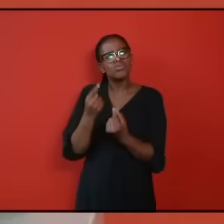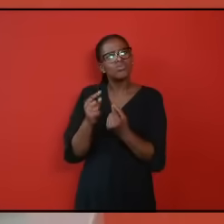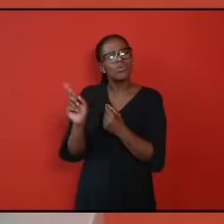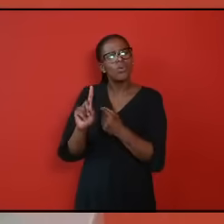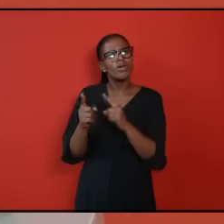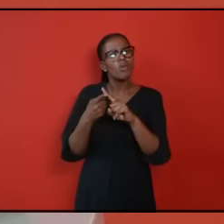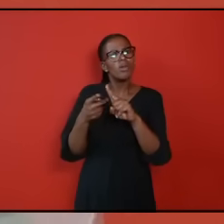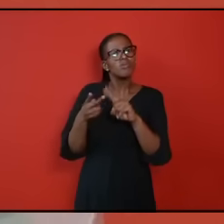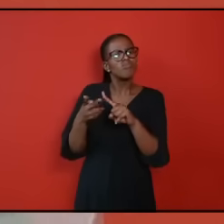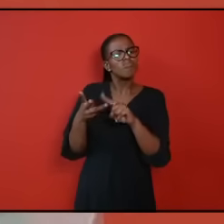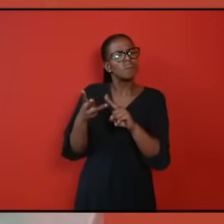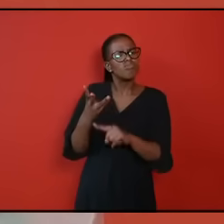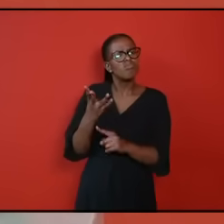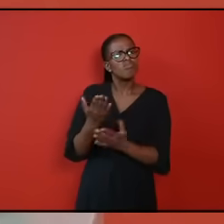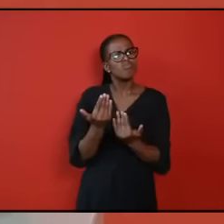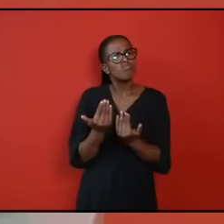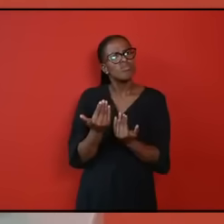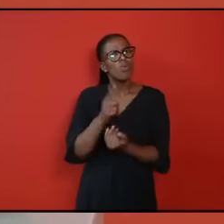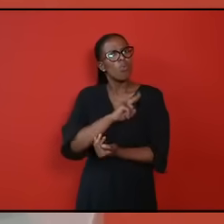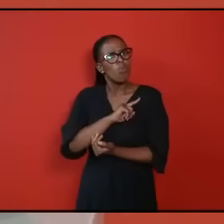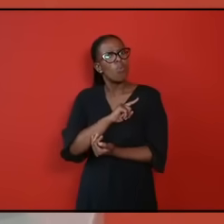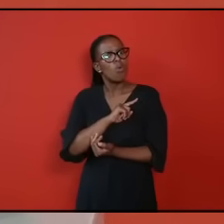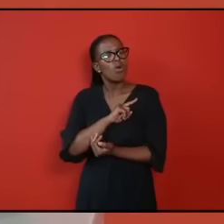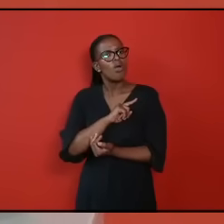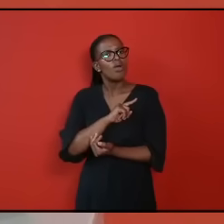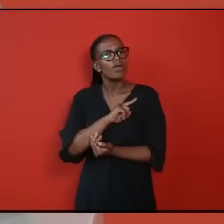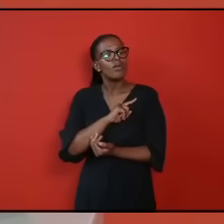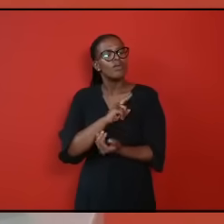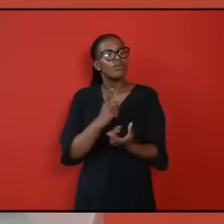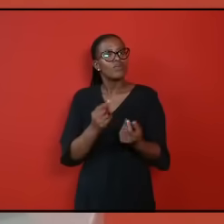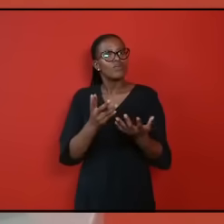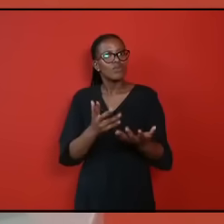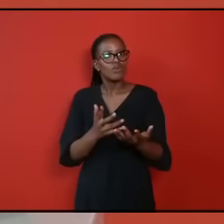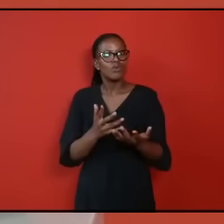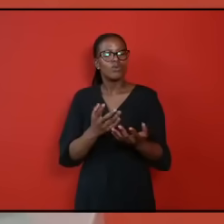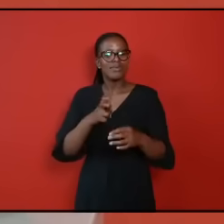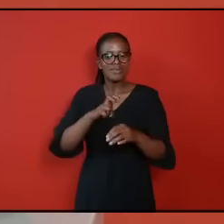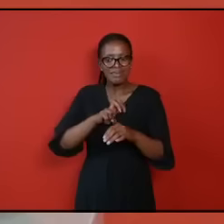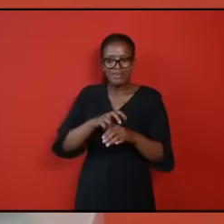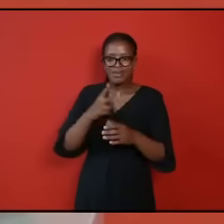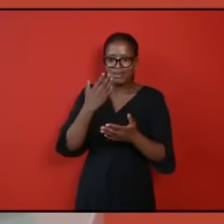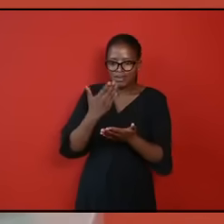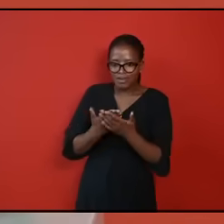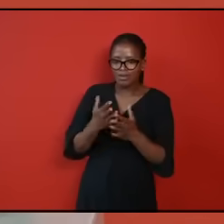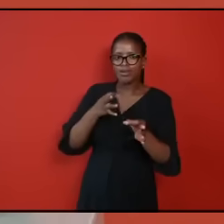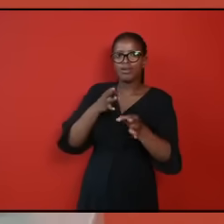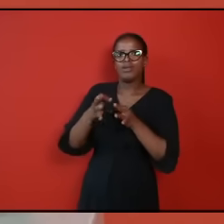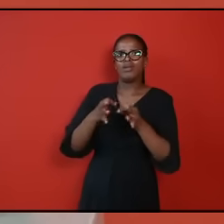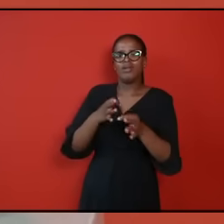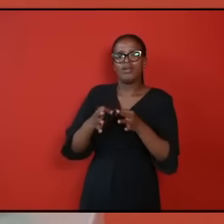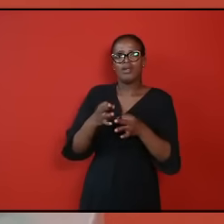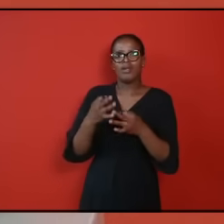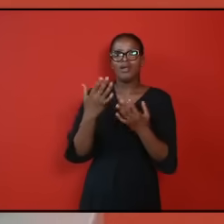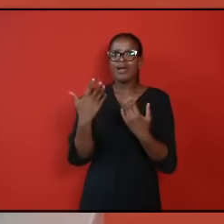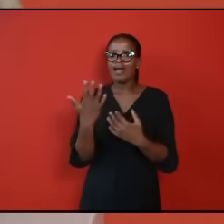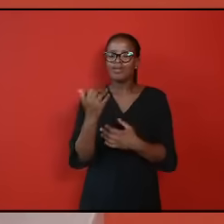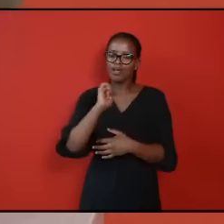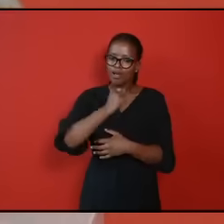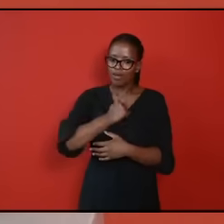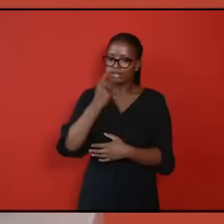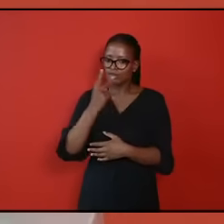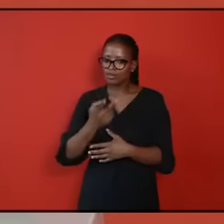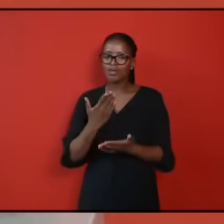3, 4. Why? We need things that we can verify and touch with our hands so that we